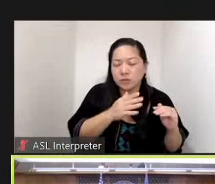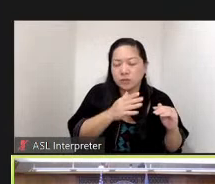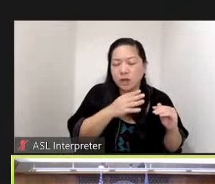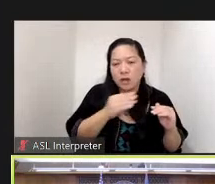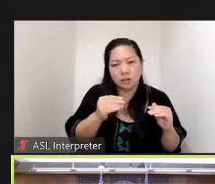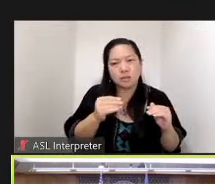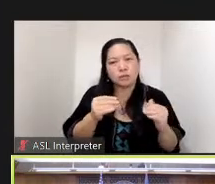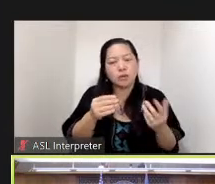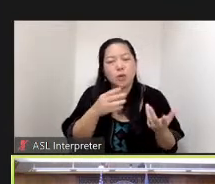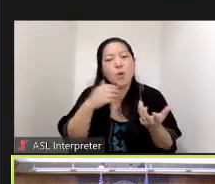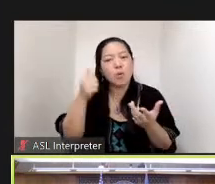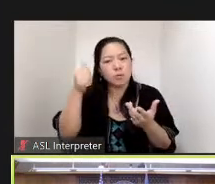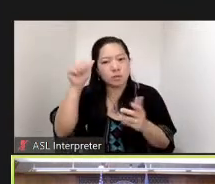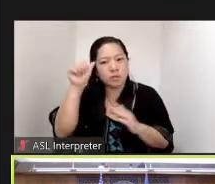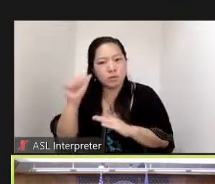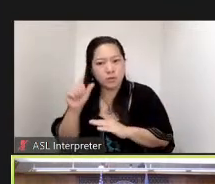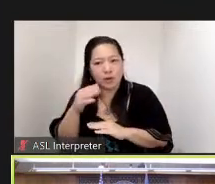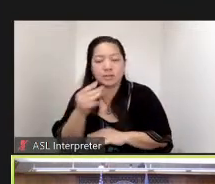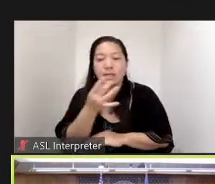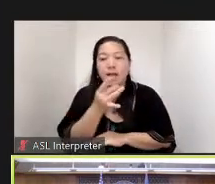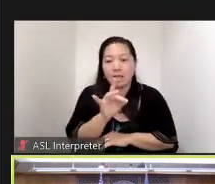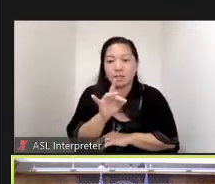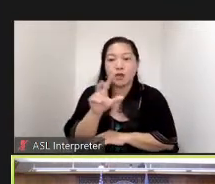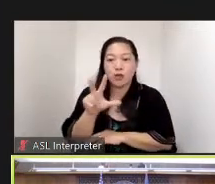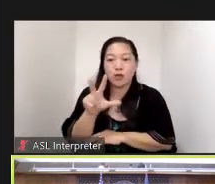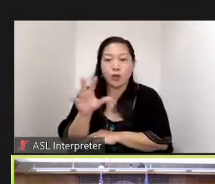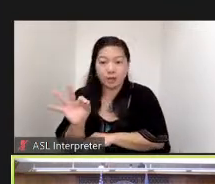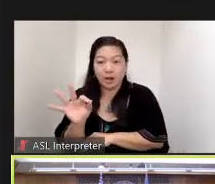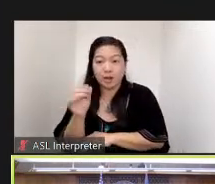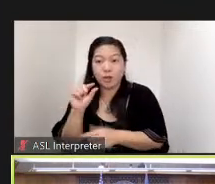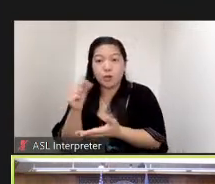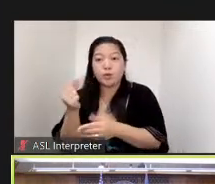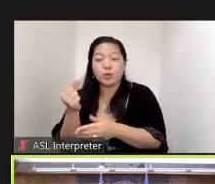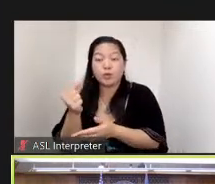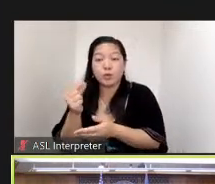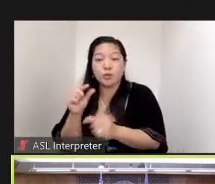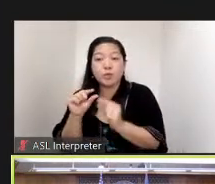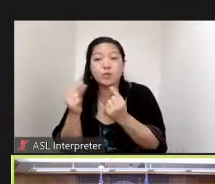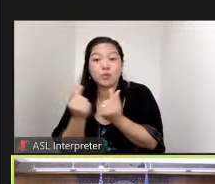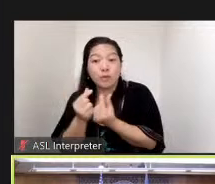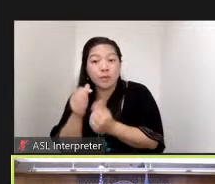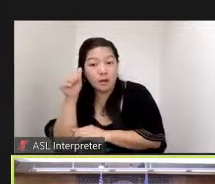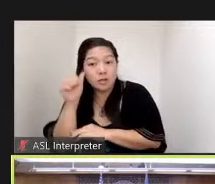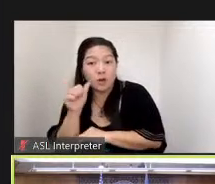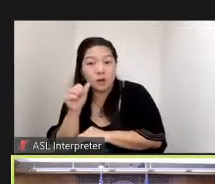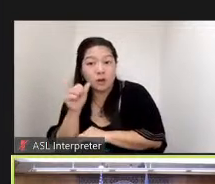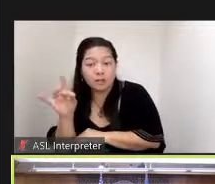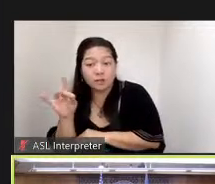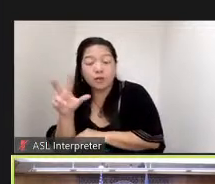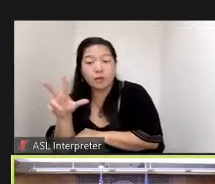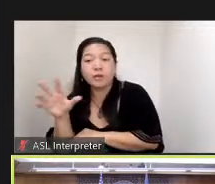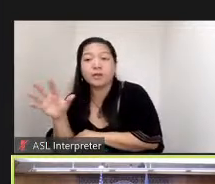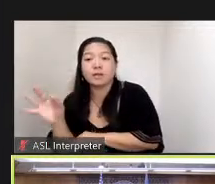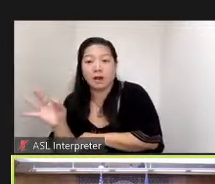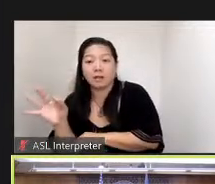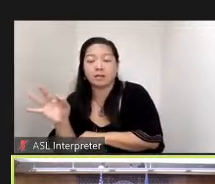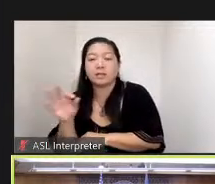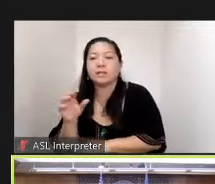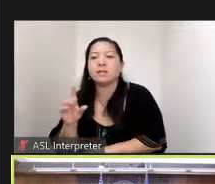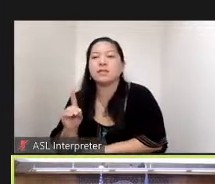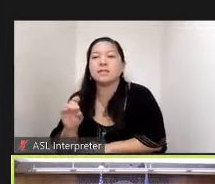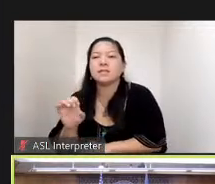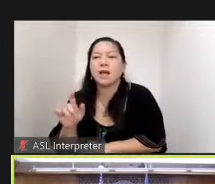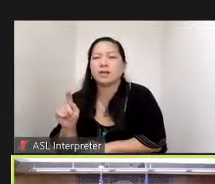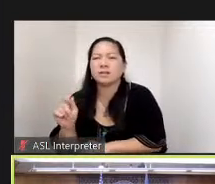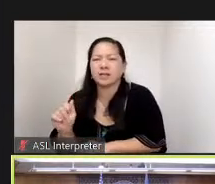the 18 to 39 group during Delta and Omicron. Those are the highest groups. And I